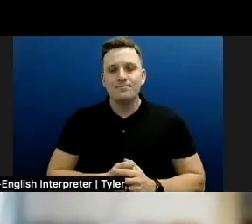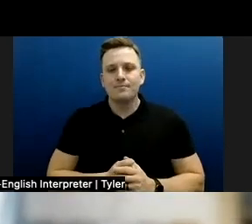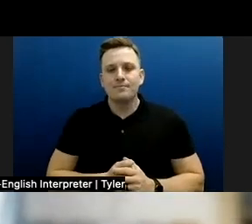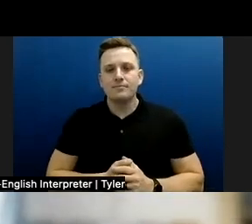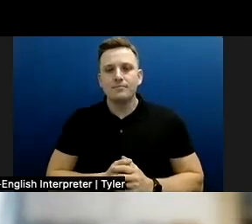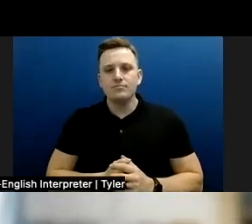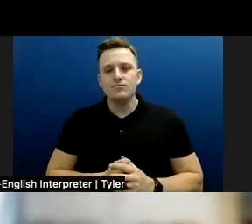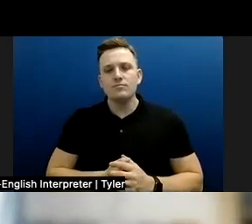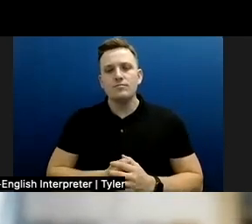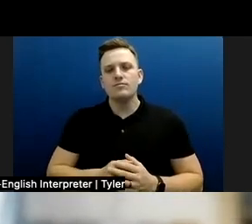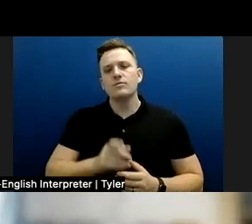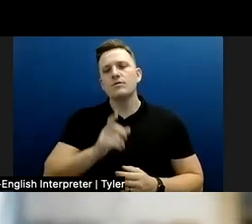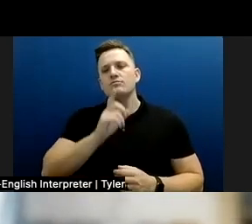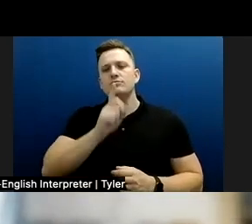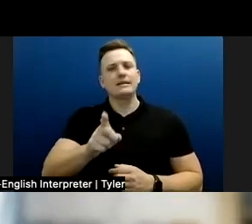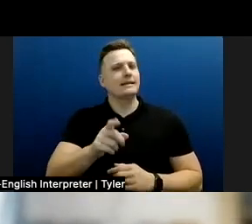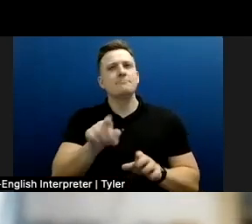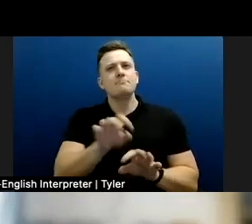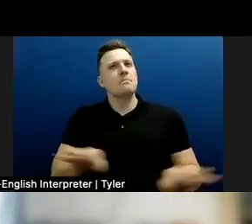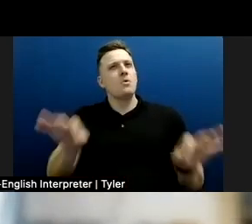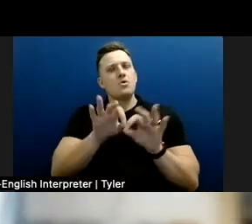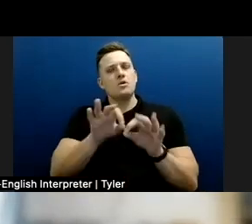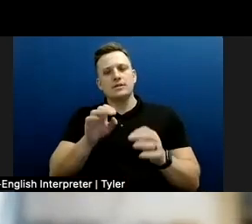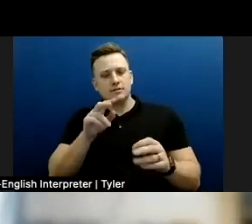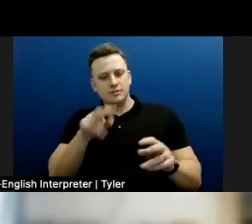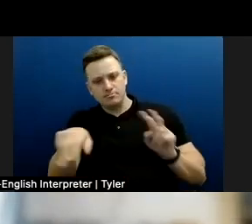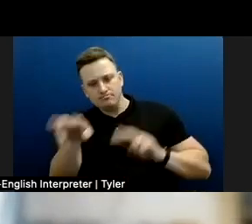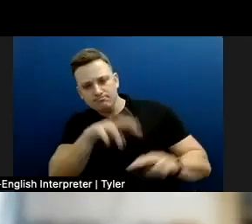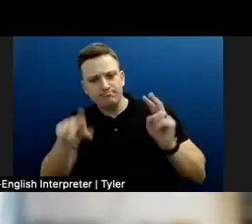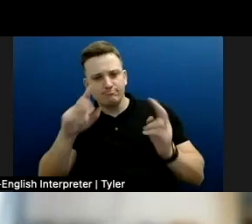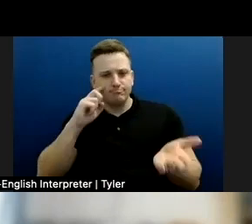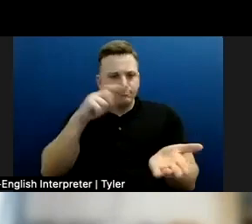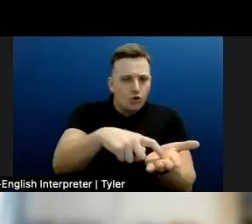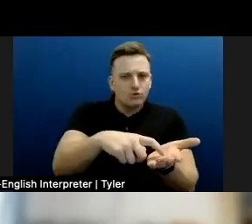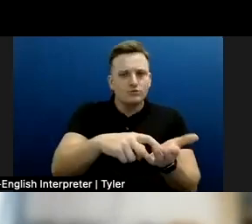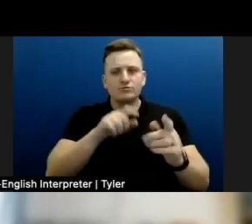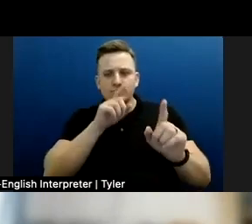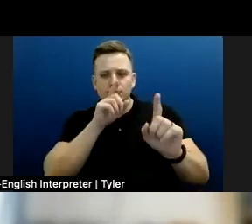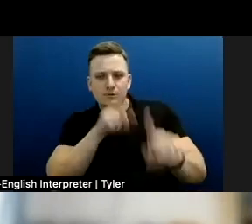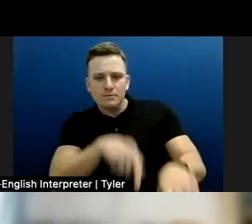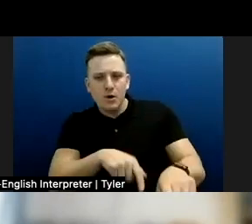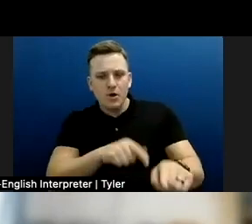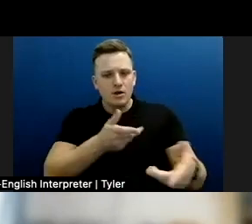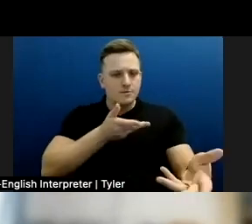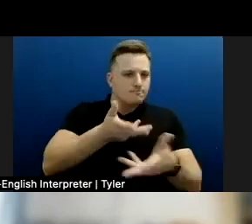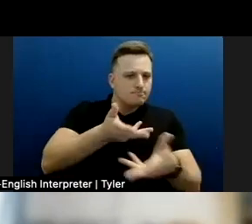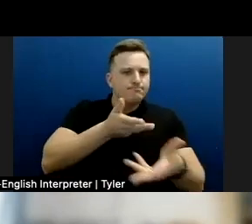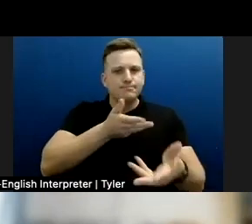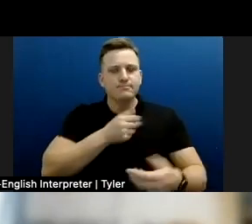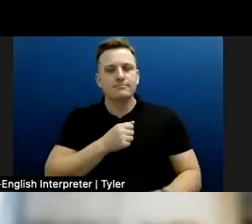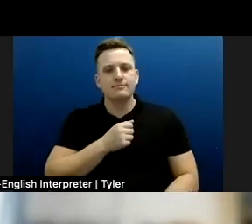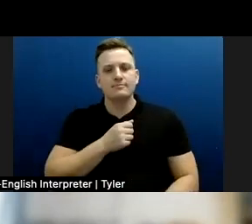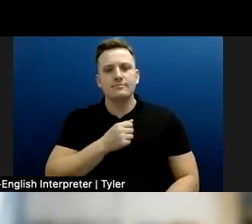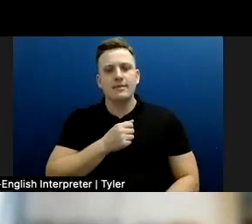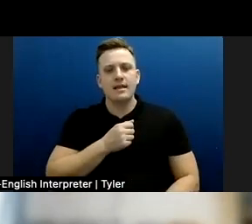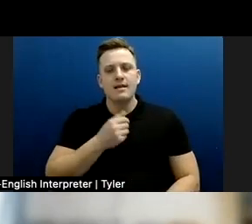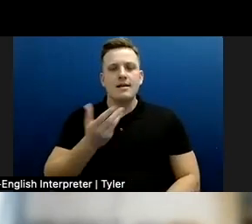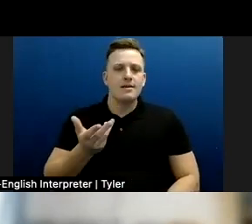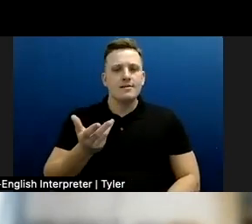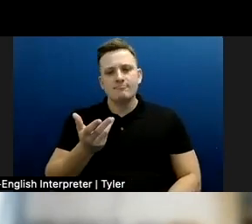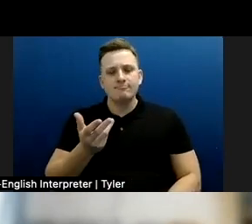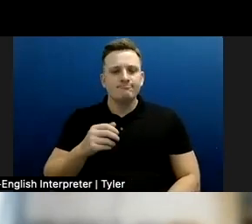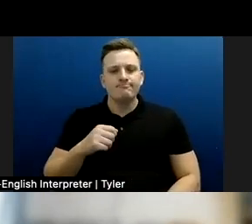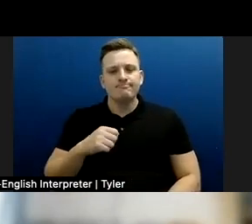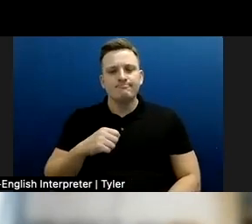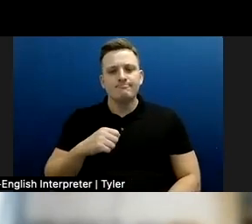trying to acknowledge things and respond. And I think it's kind of like